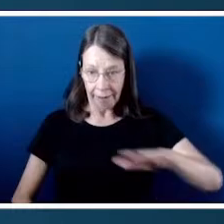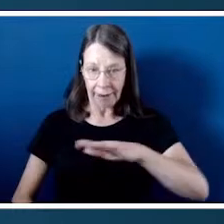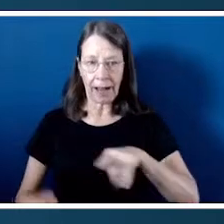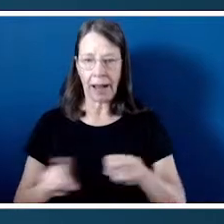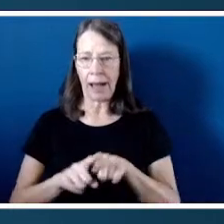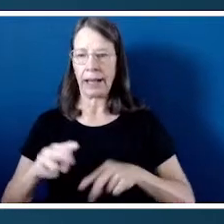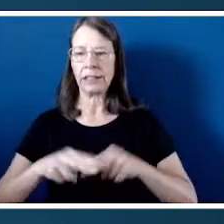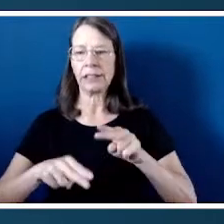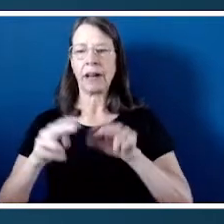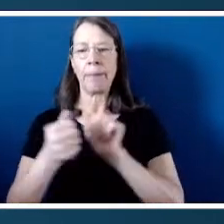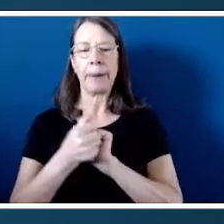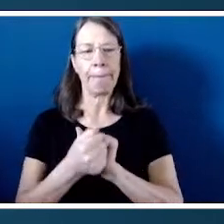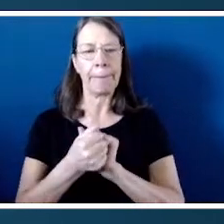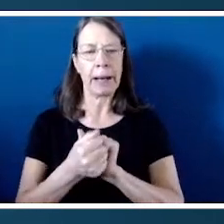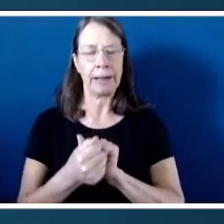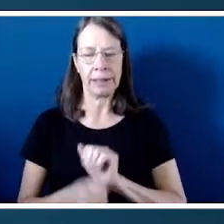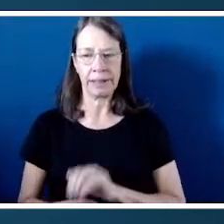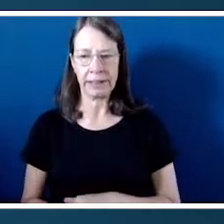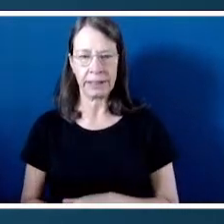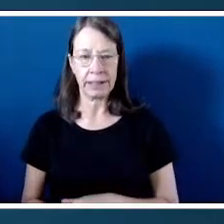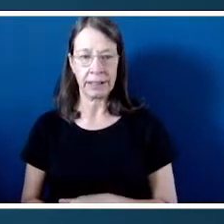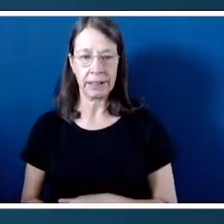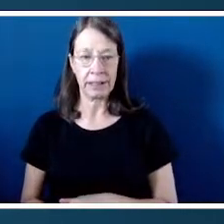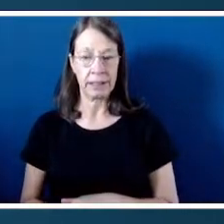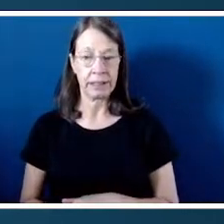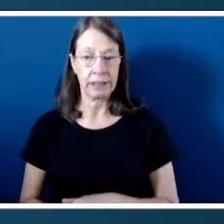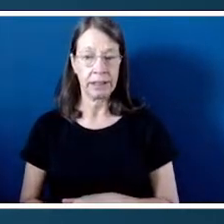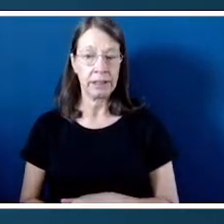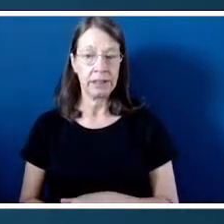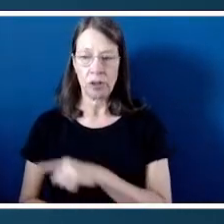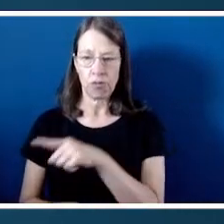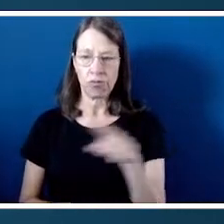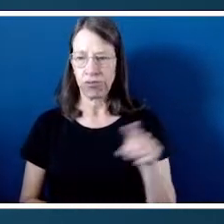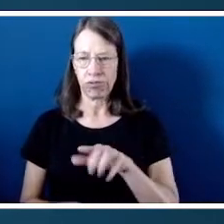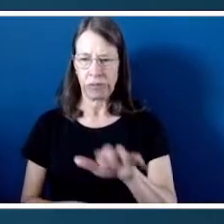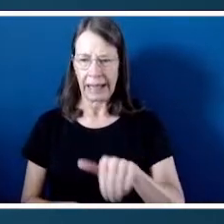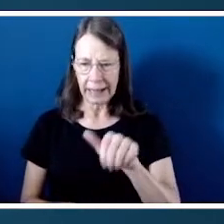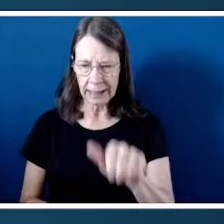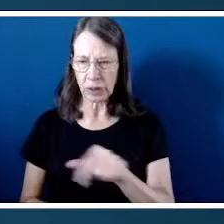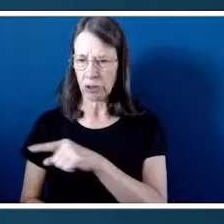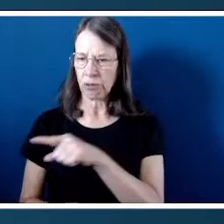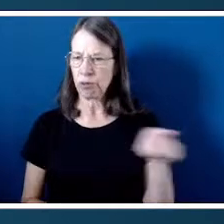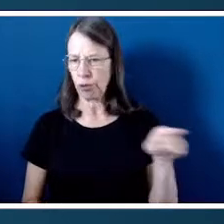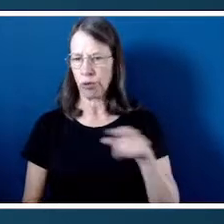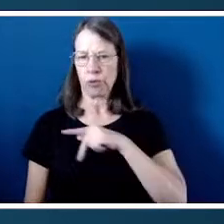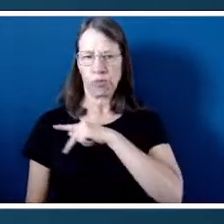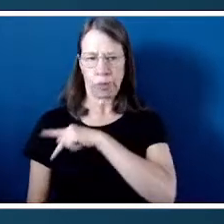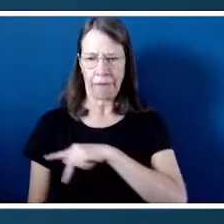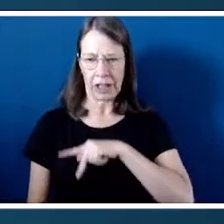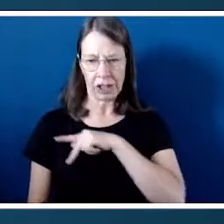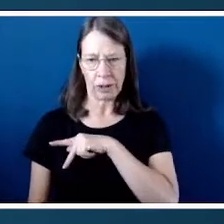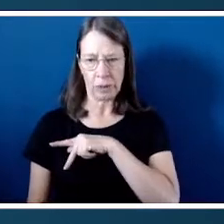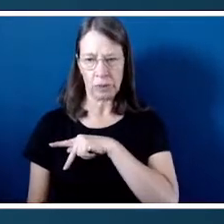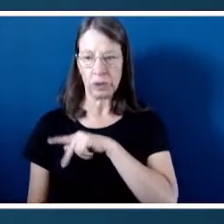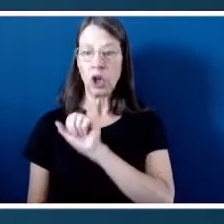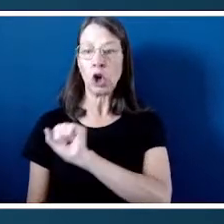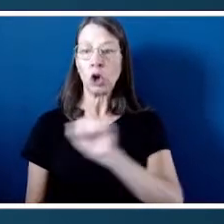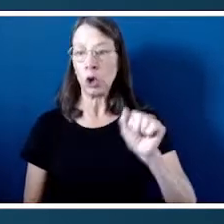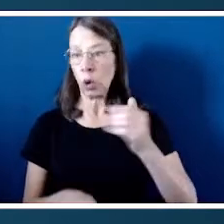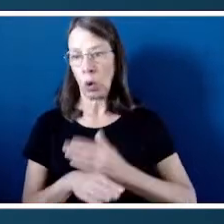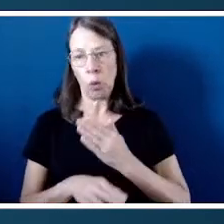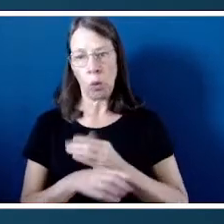you as a community of development experts and professionals, your work matters to this region like never